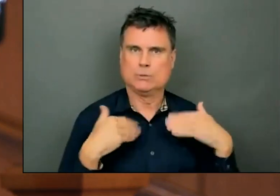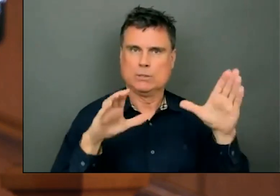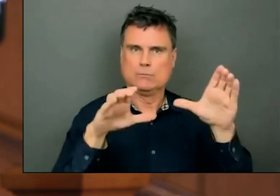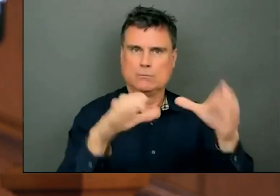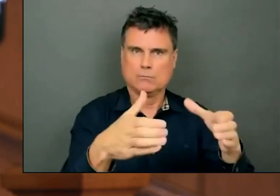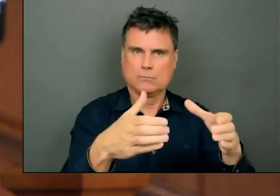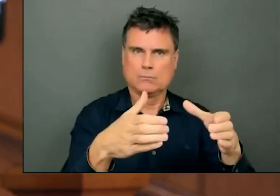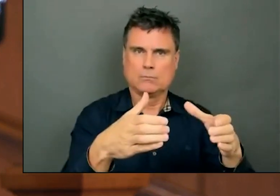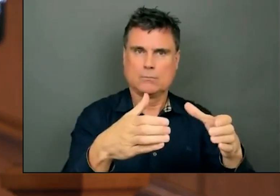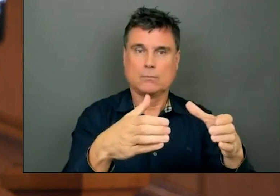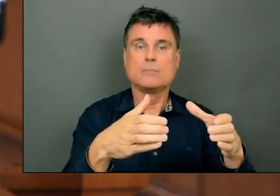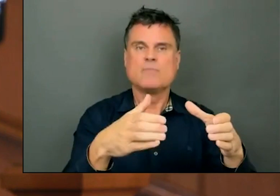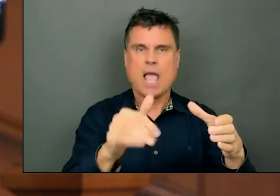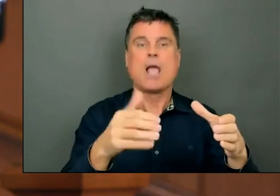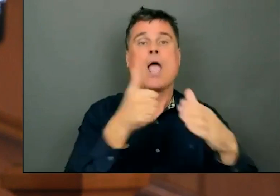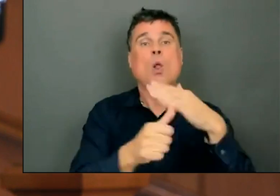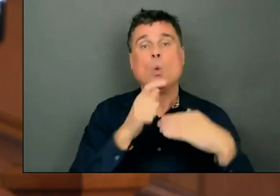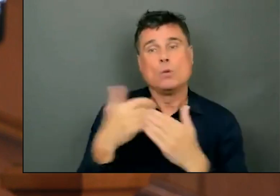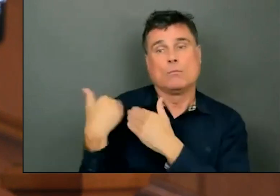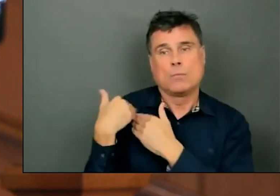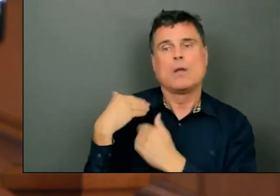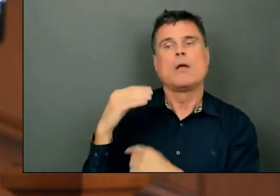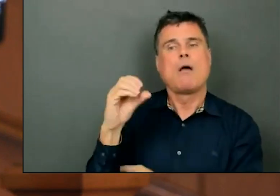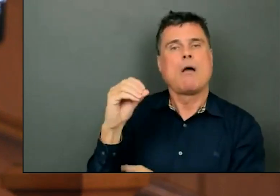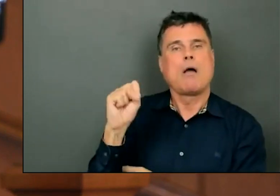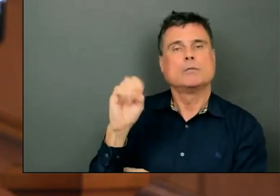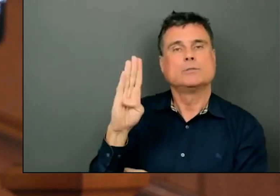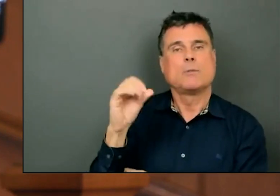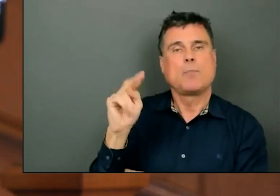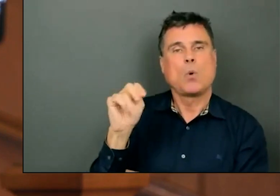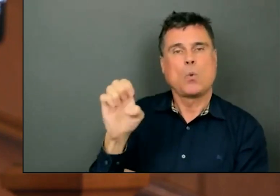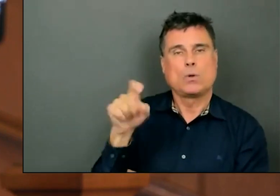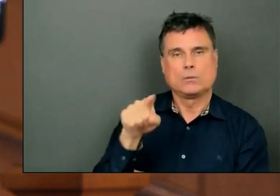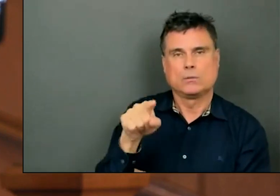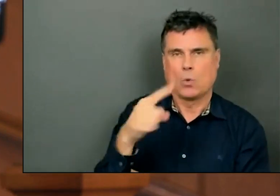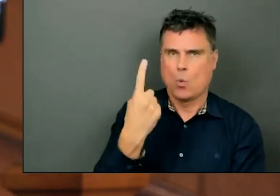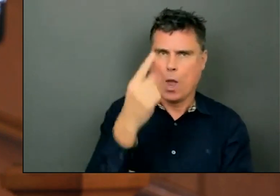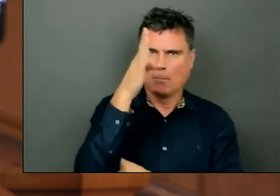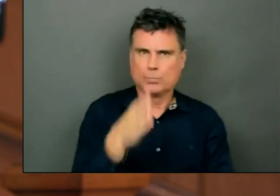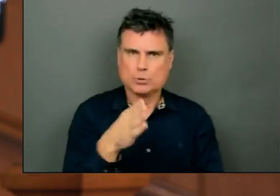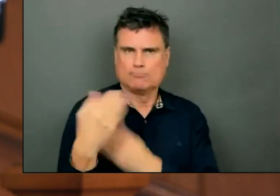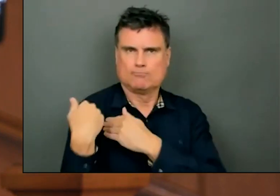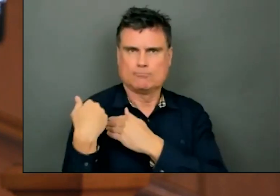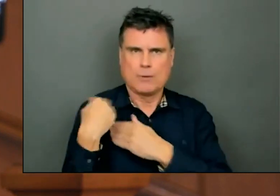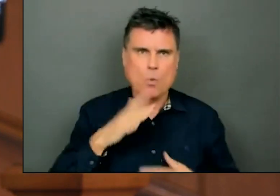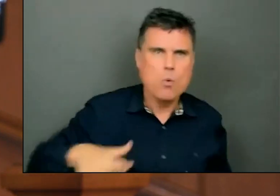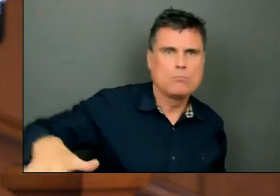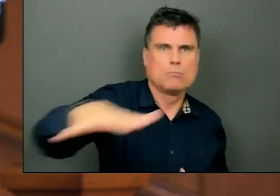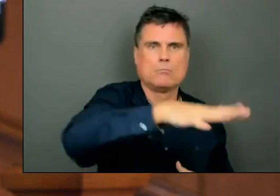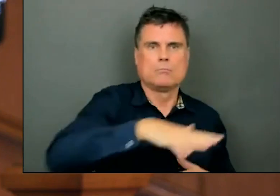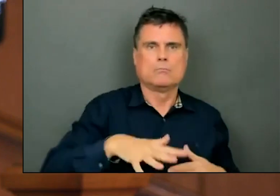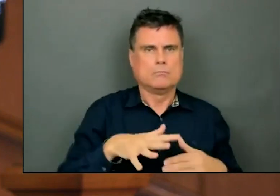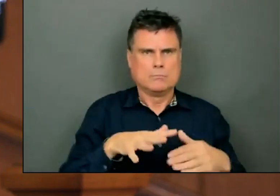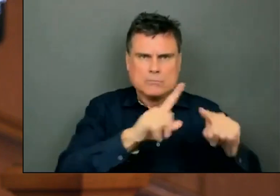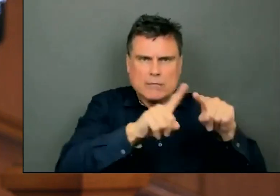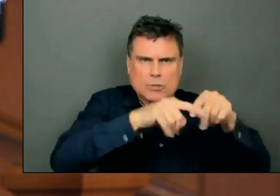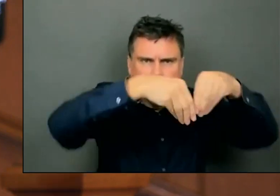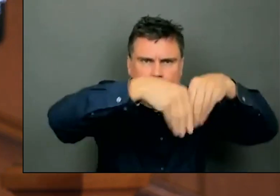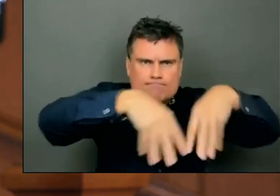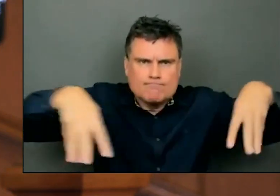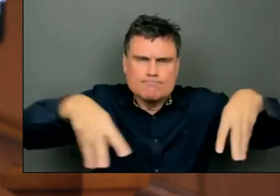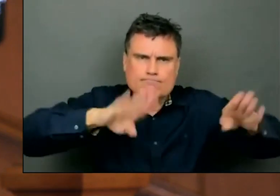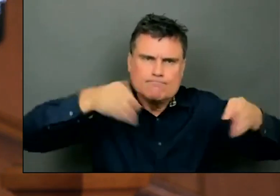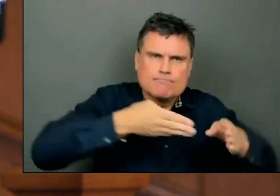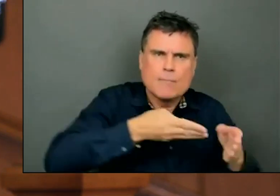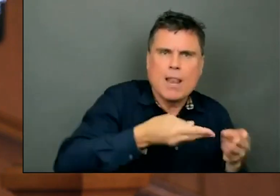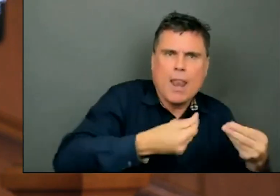are working collaboratively with Indigenous peoples as well as the federal government to protect this precious resource now and going forward.